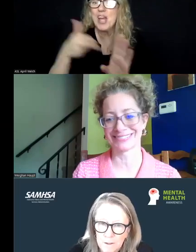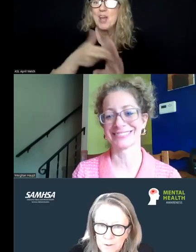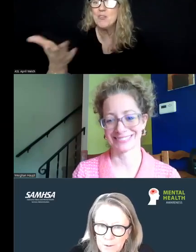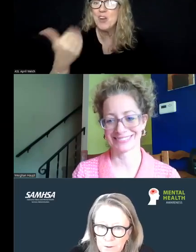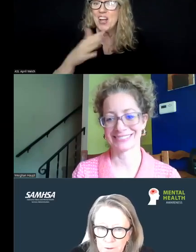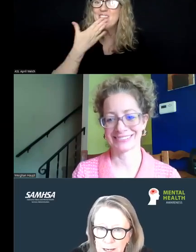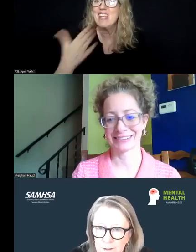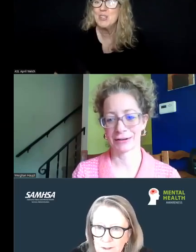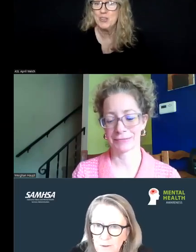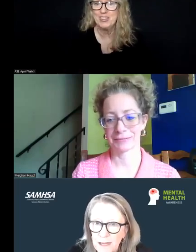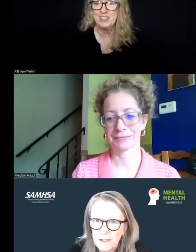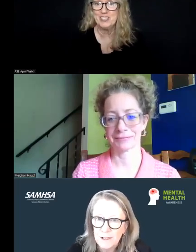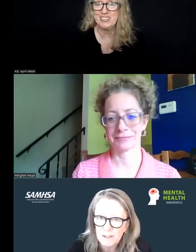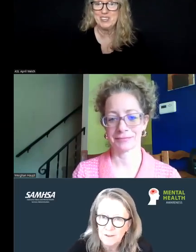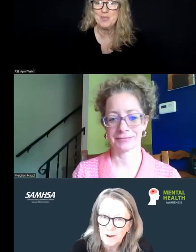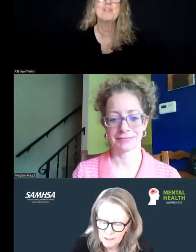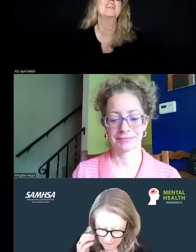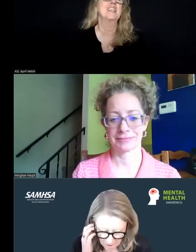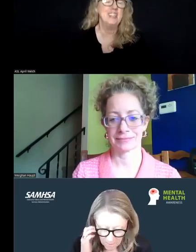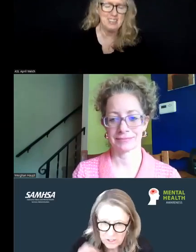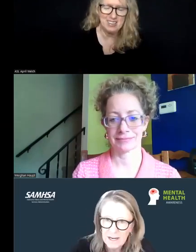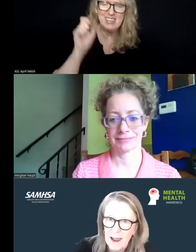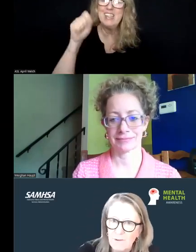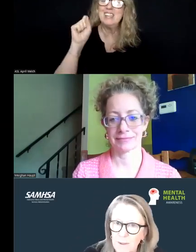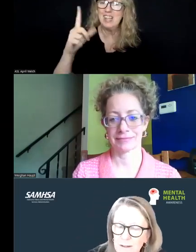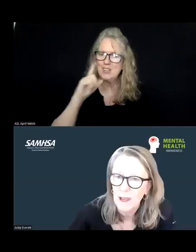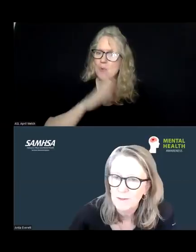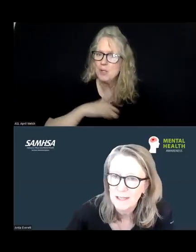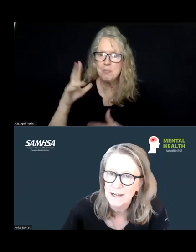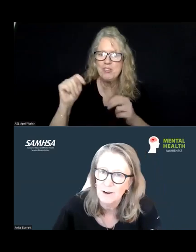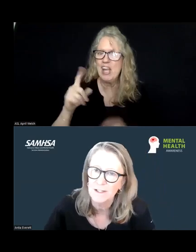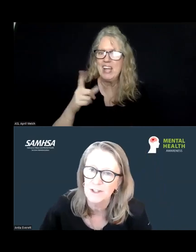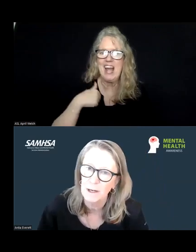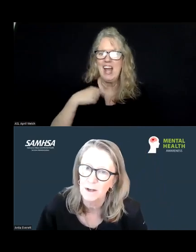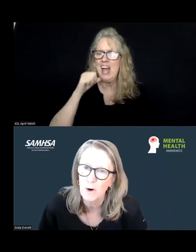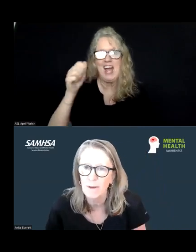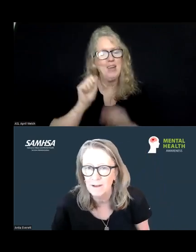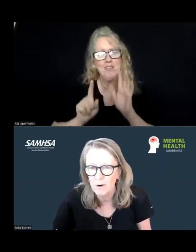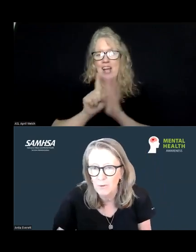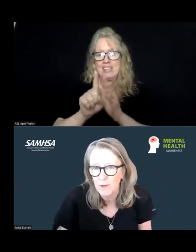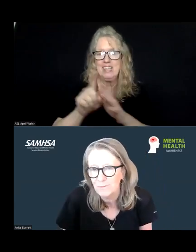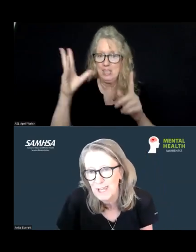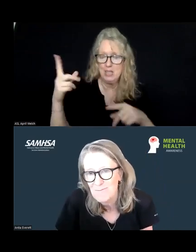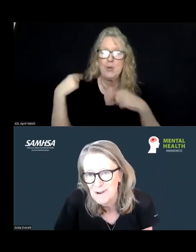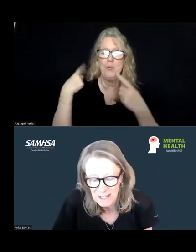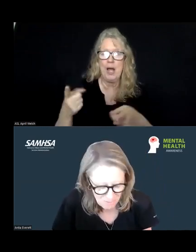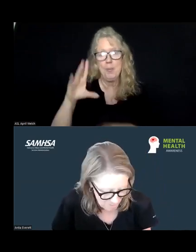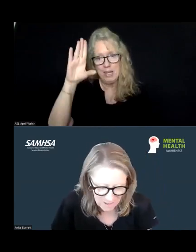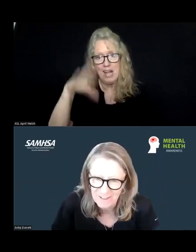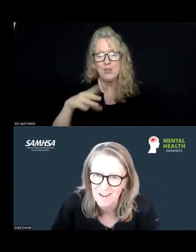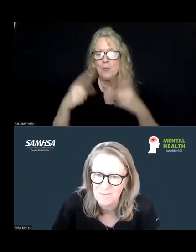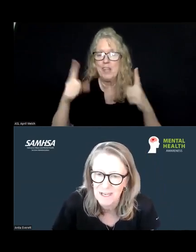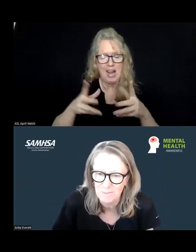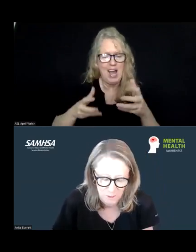you. Great. So thank you. Yes, I thought I appreciate it. I haven't been attended Crisis Jam in a little while, but I know what's happening. I